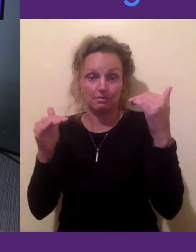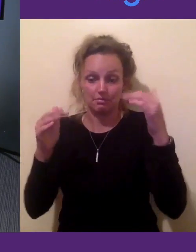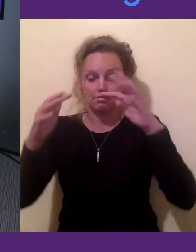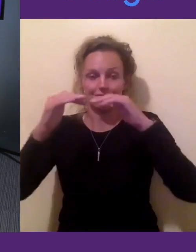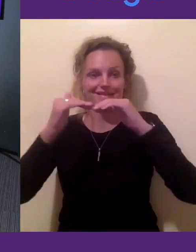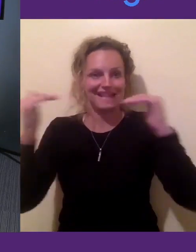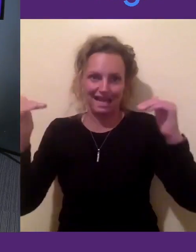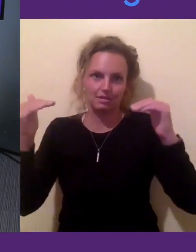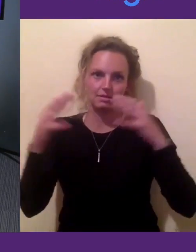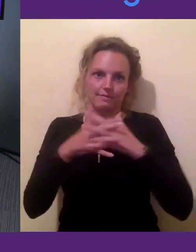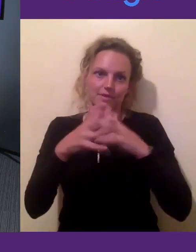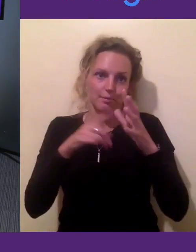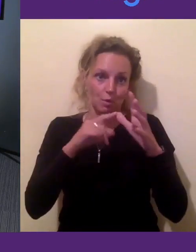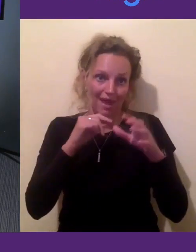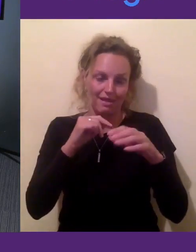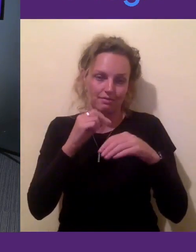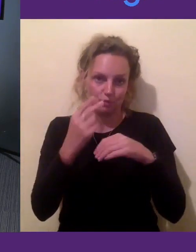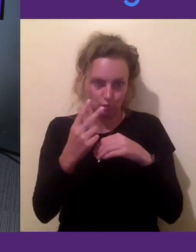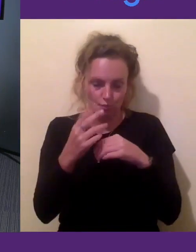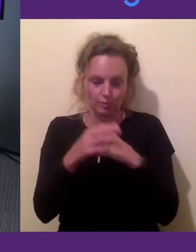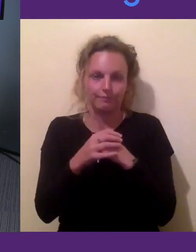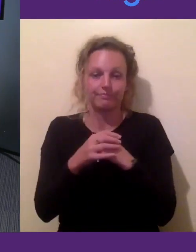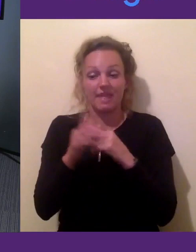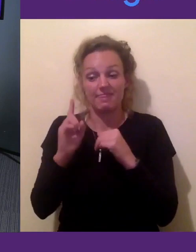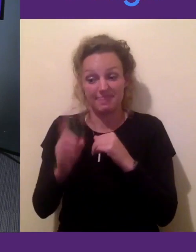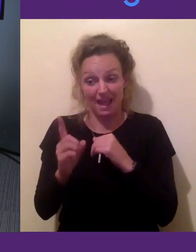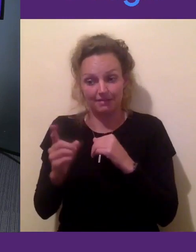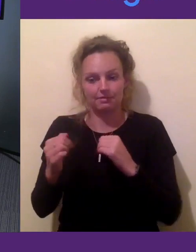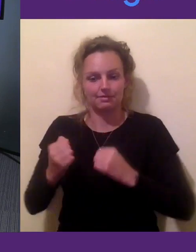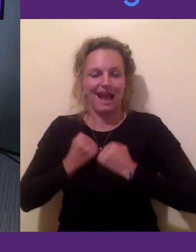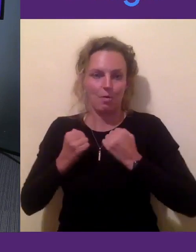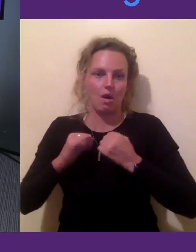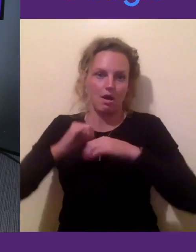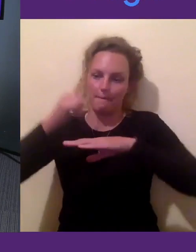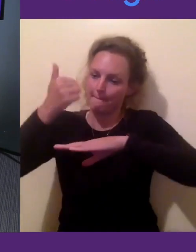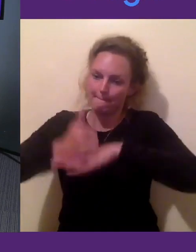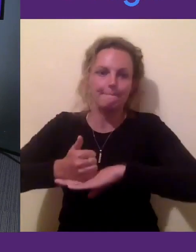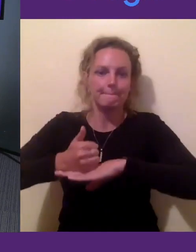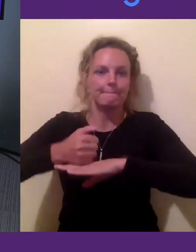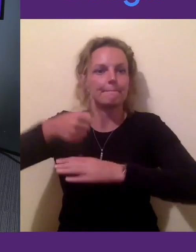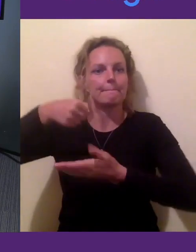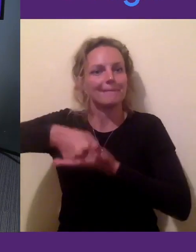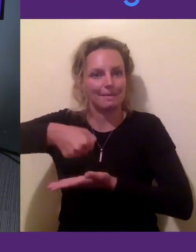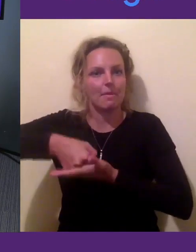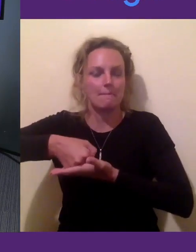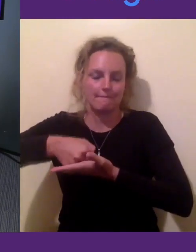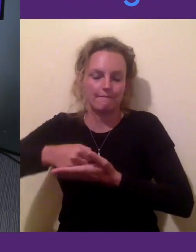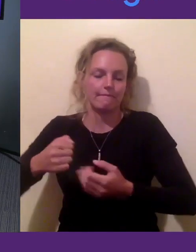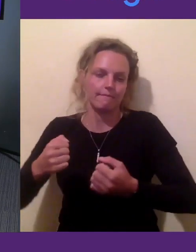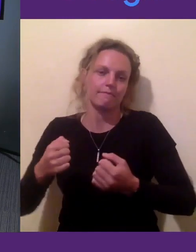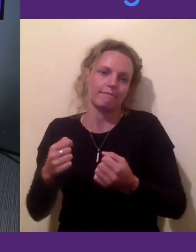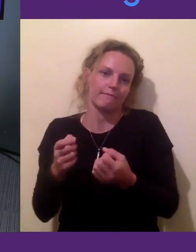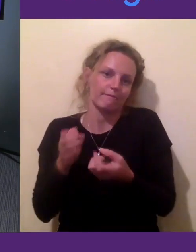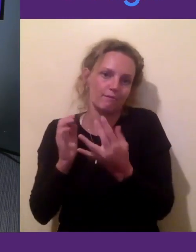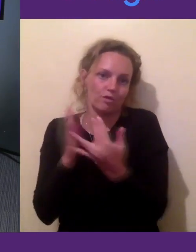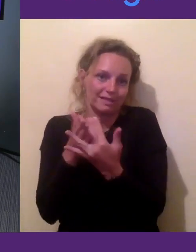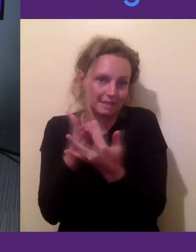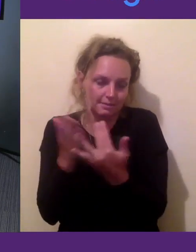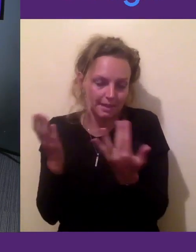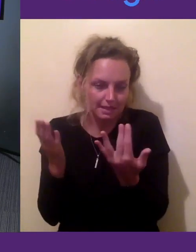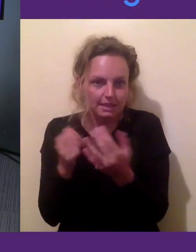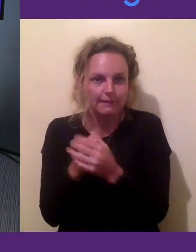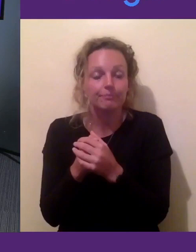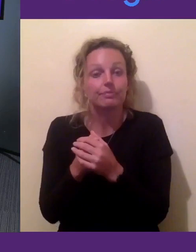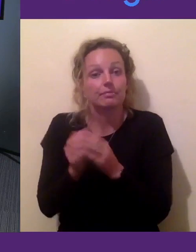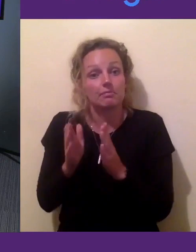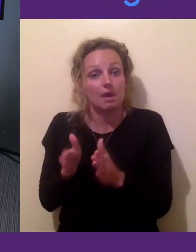our baseline for accessibility. And we need to make sure that our policy is,